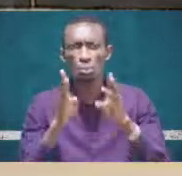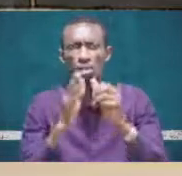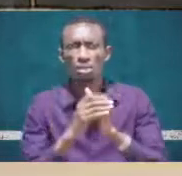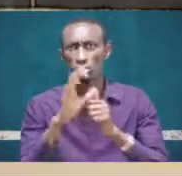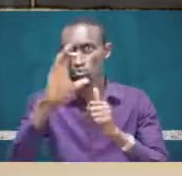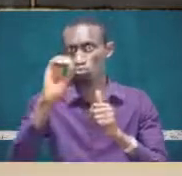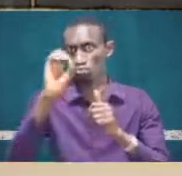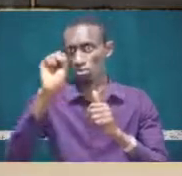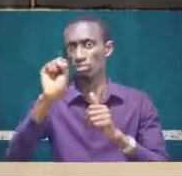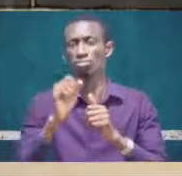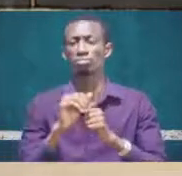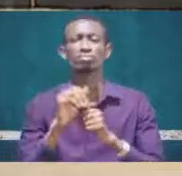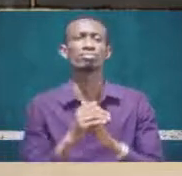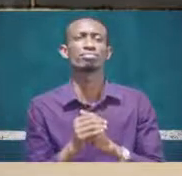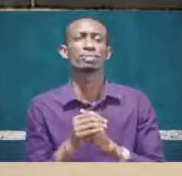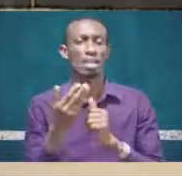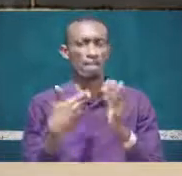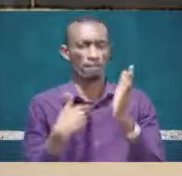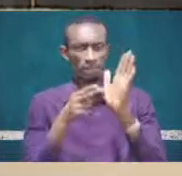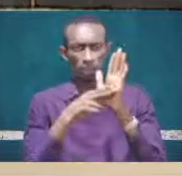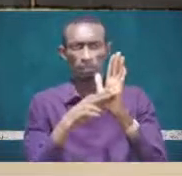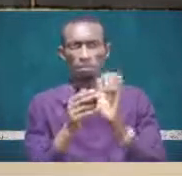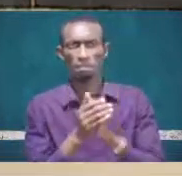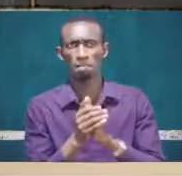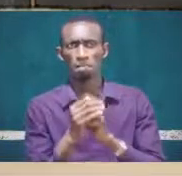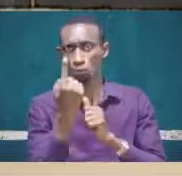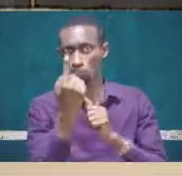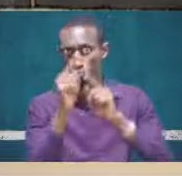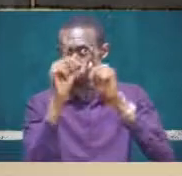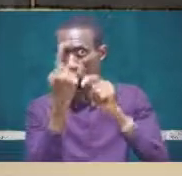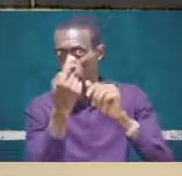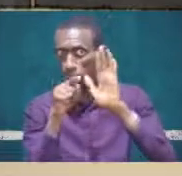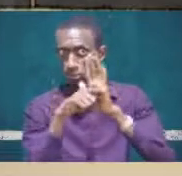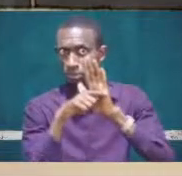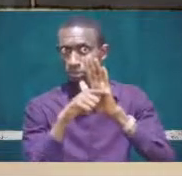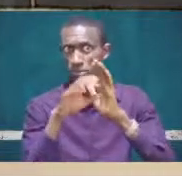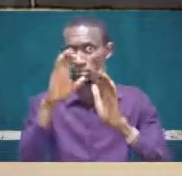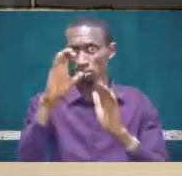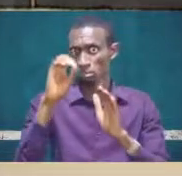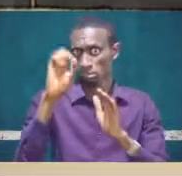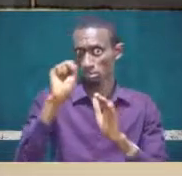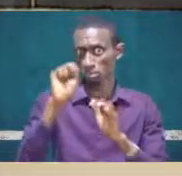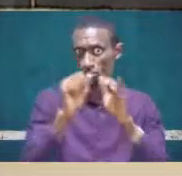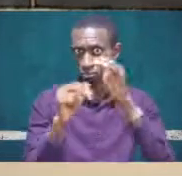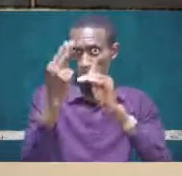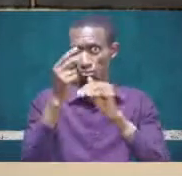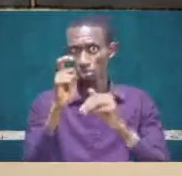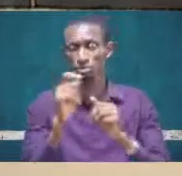x. Means that I have integral of 1 minus cosine squared x